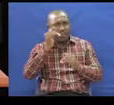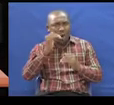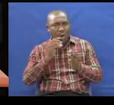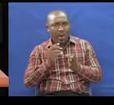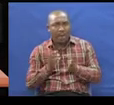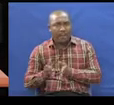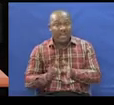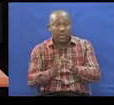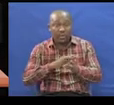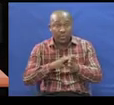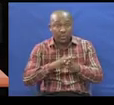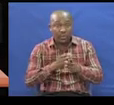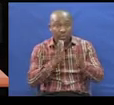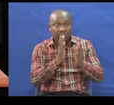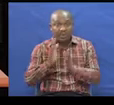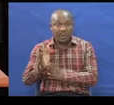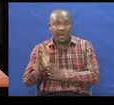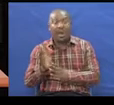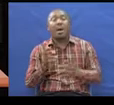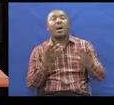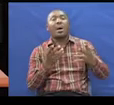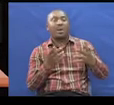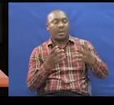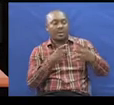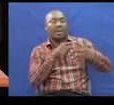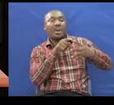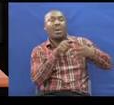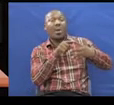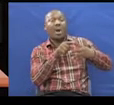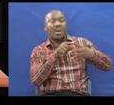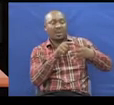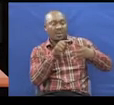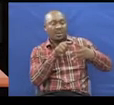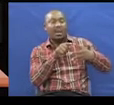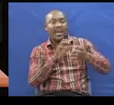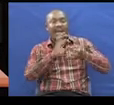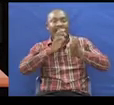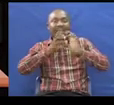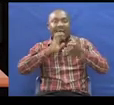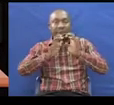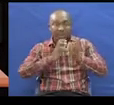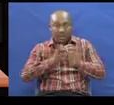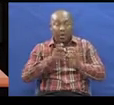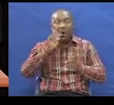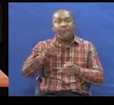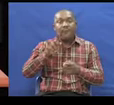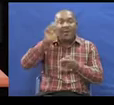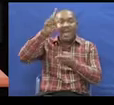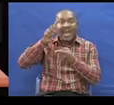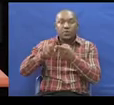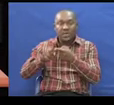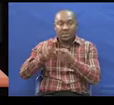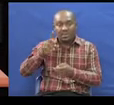prepare hydrogen in the laboratory is method number one, which is the reaction of dilute acid with